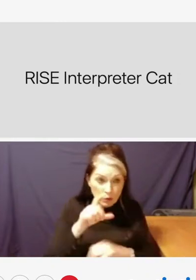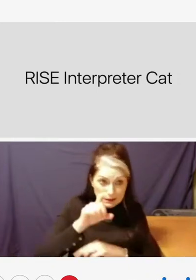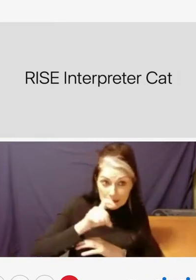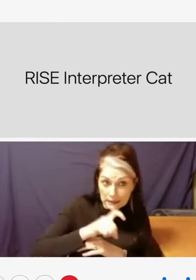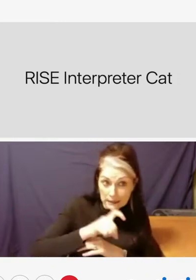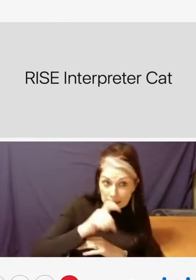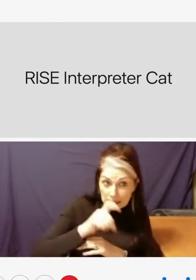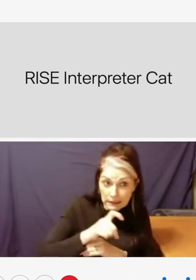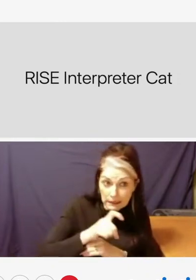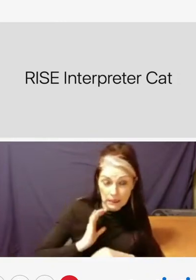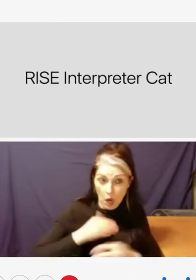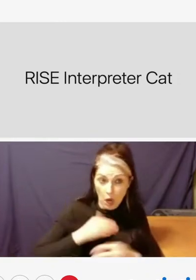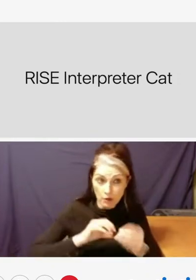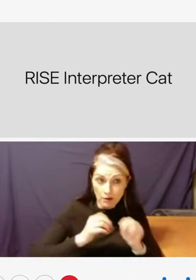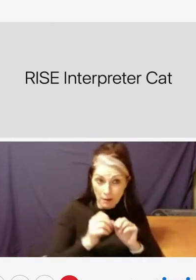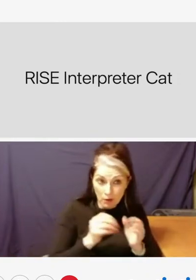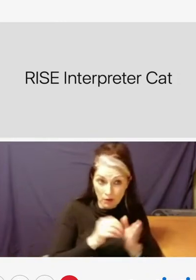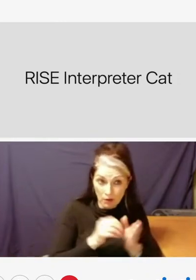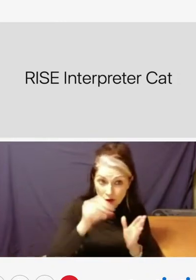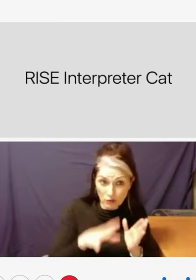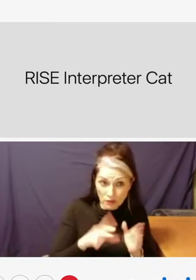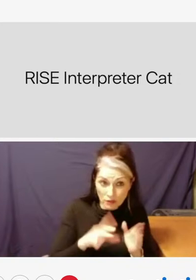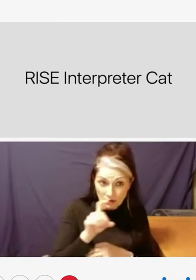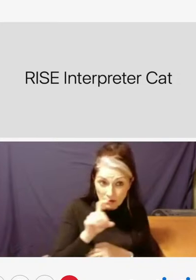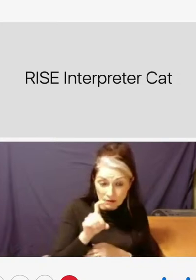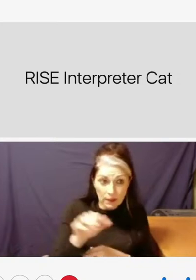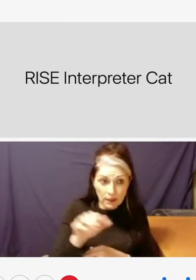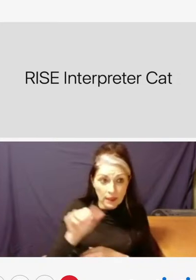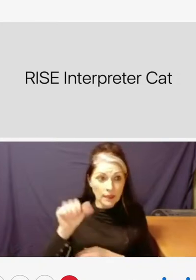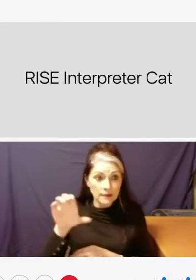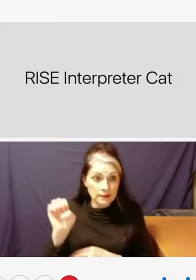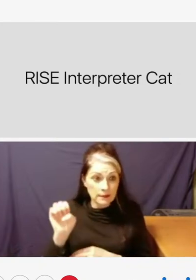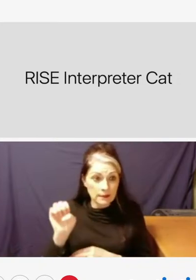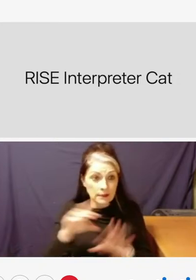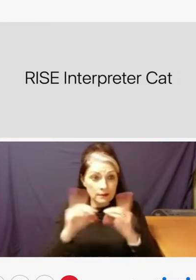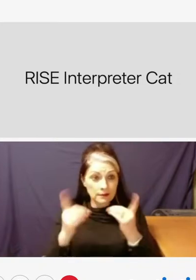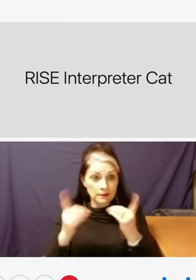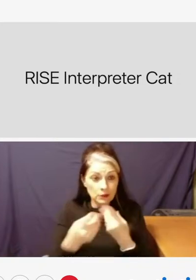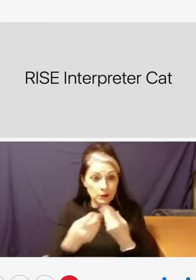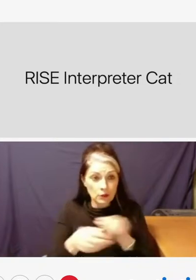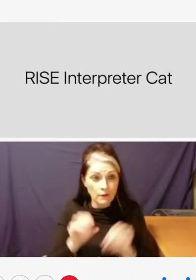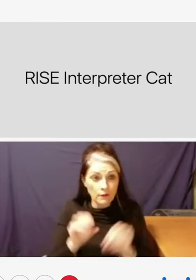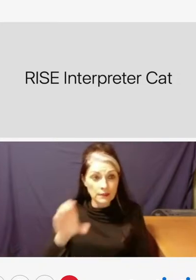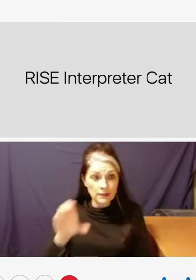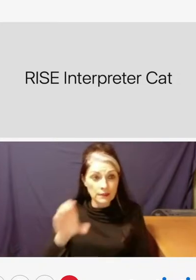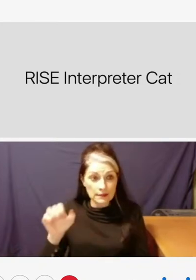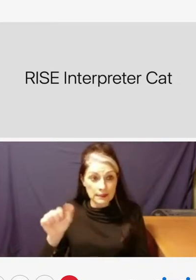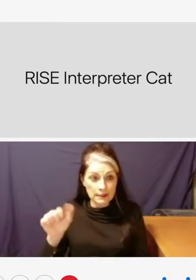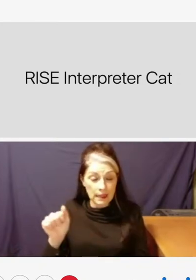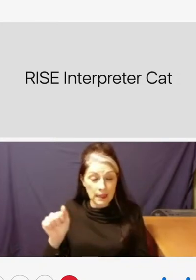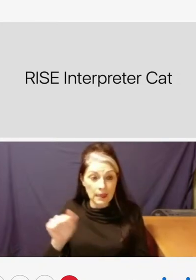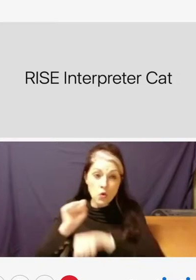population Ace district office and CSA are working on a lot of um